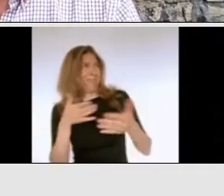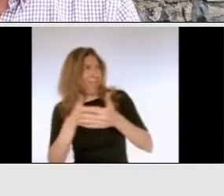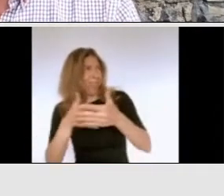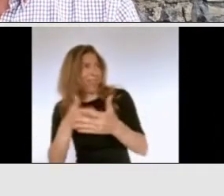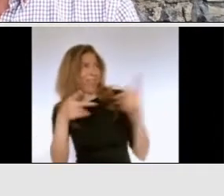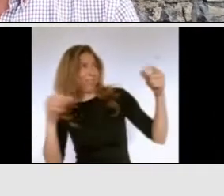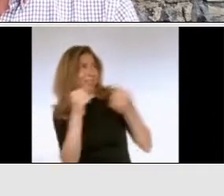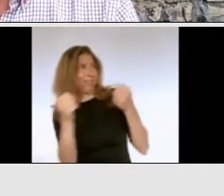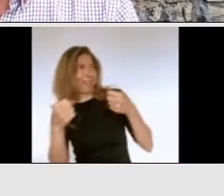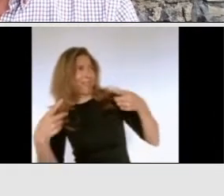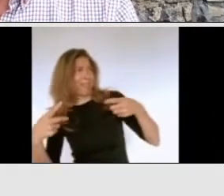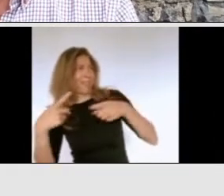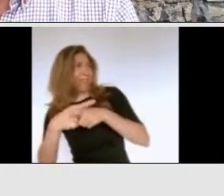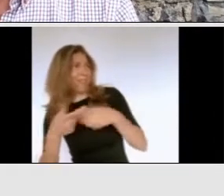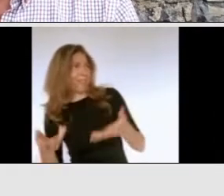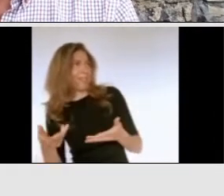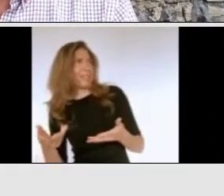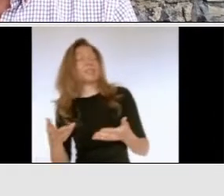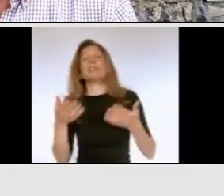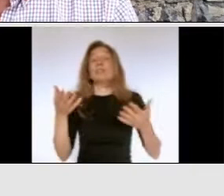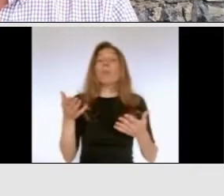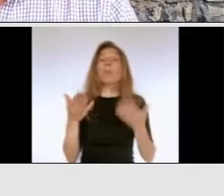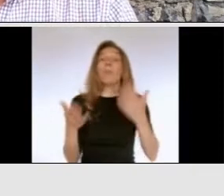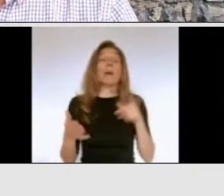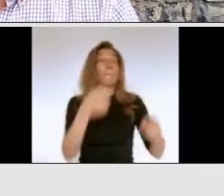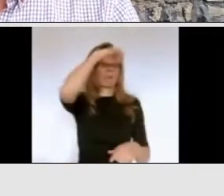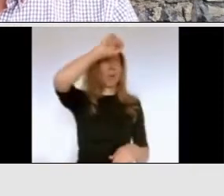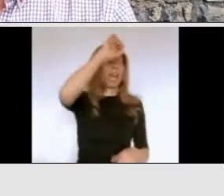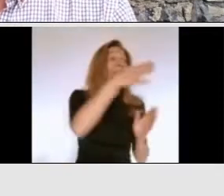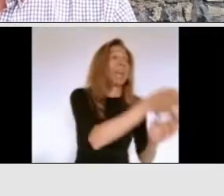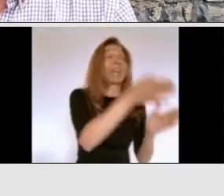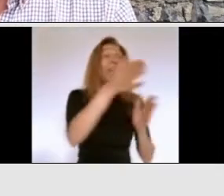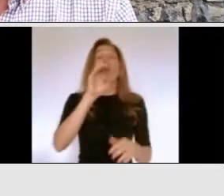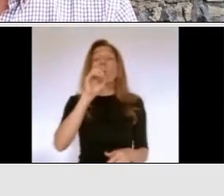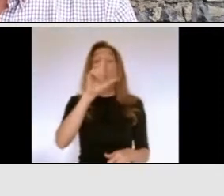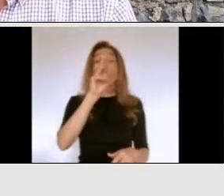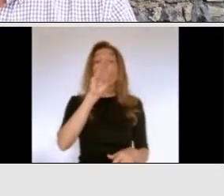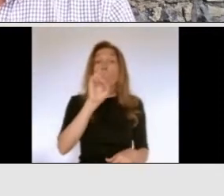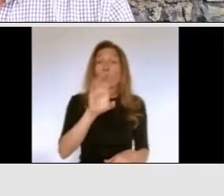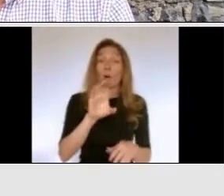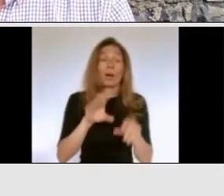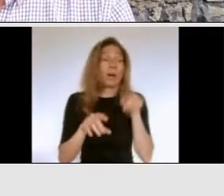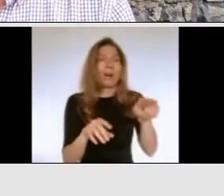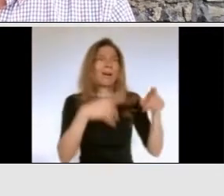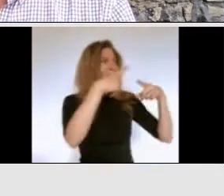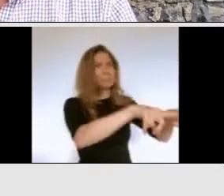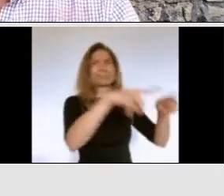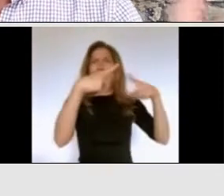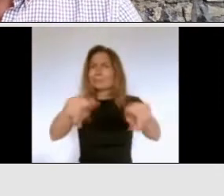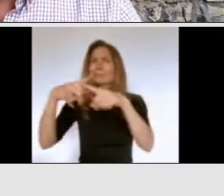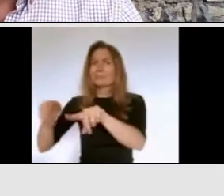be appropriate in Olomouc or in Berlin